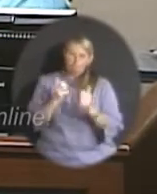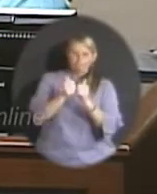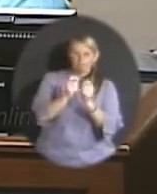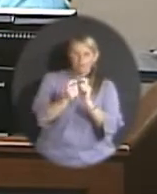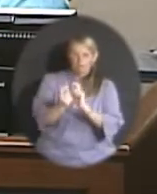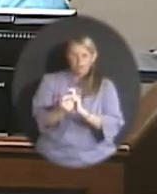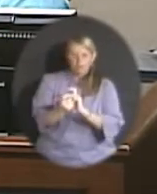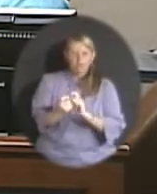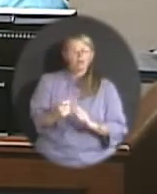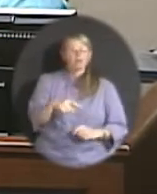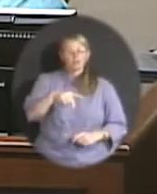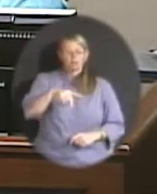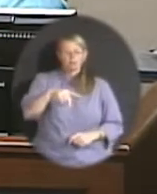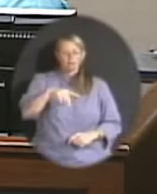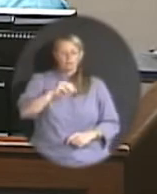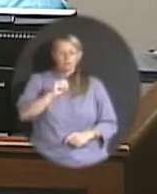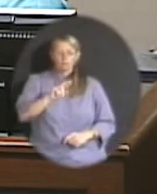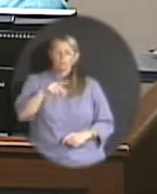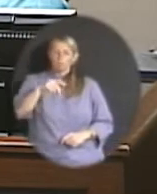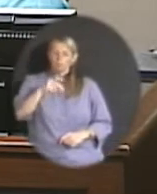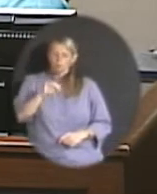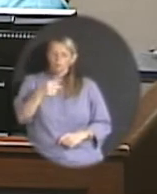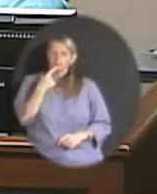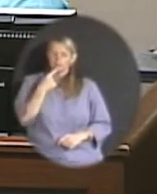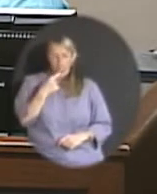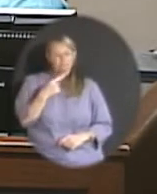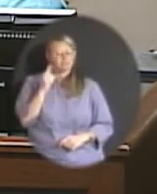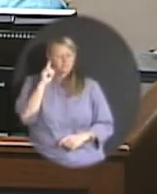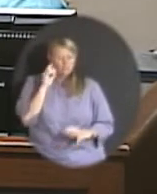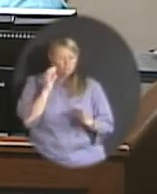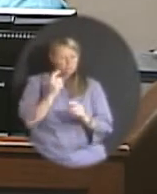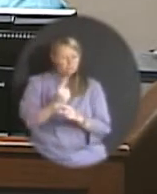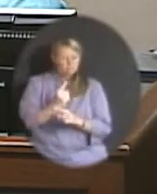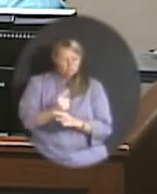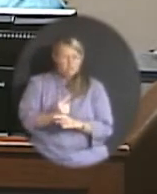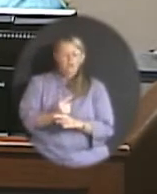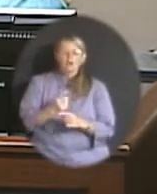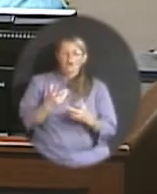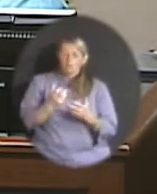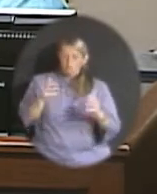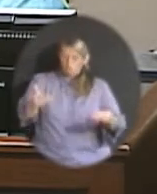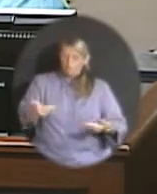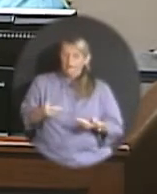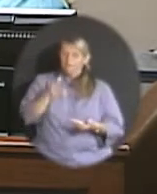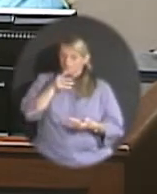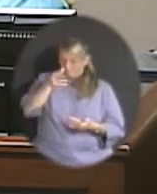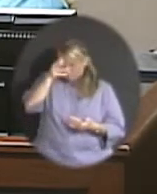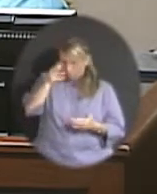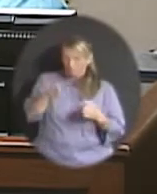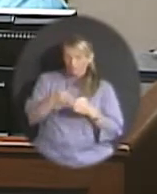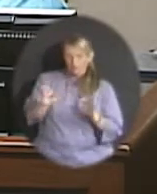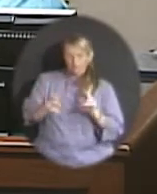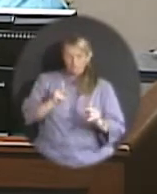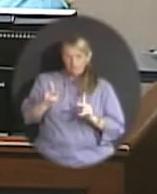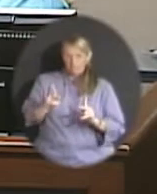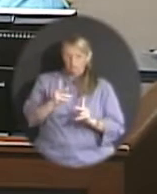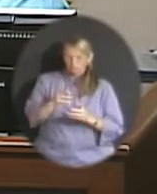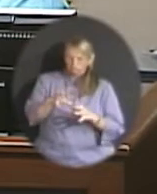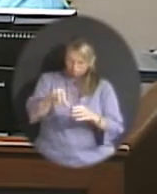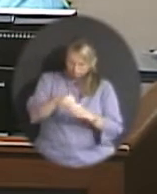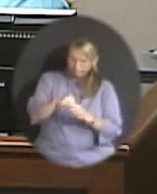I would like for us to make sure that we involve parents and the public in general in that discussion and say, this is what we're thinking.